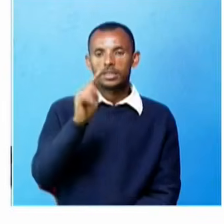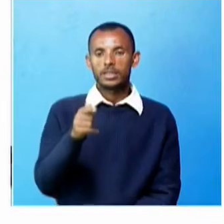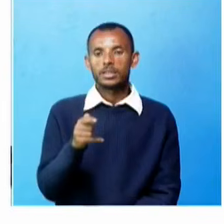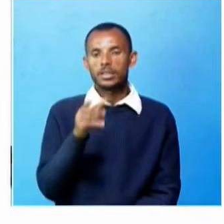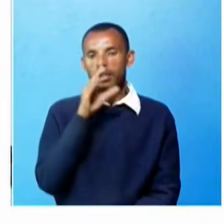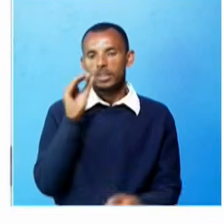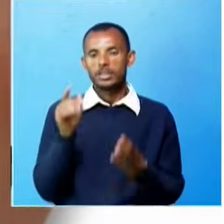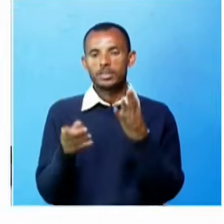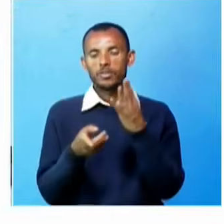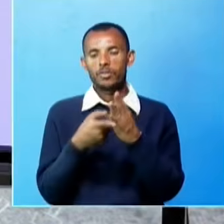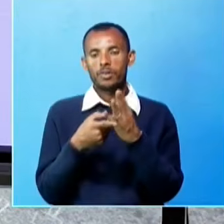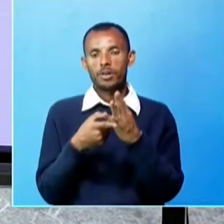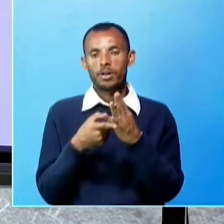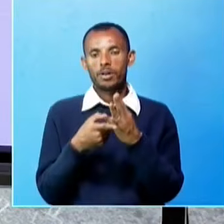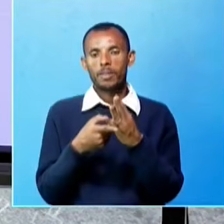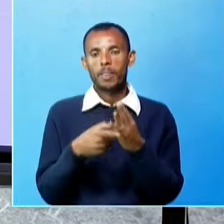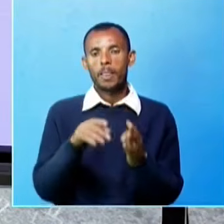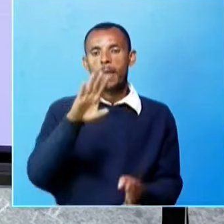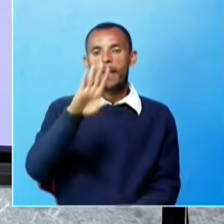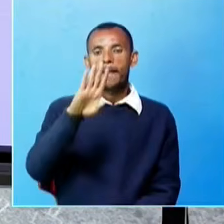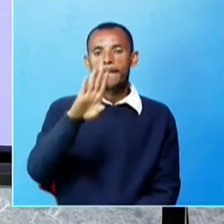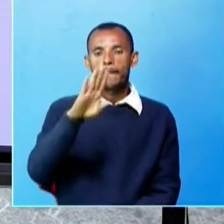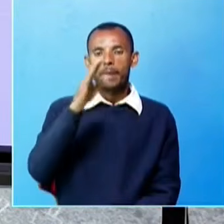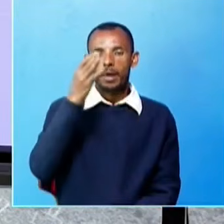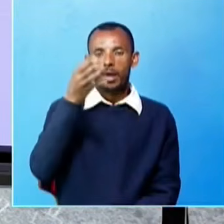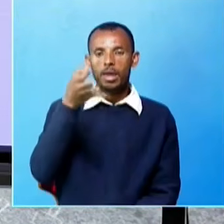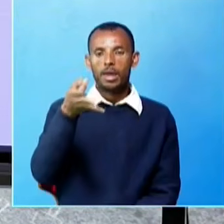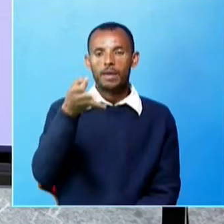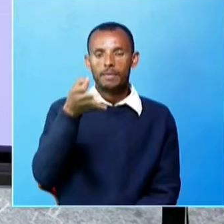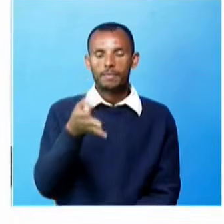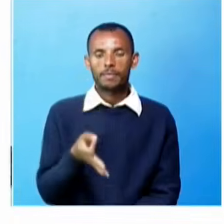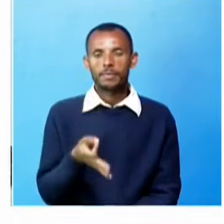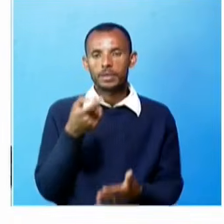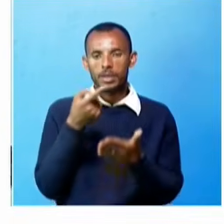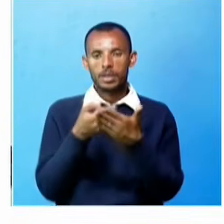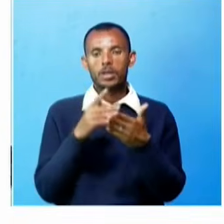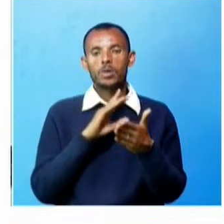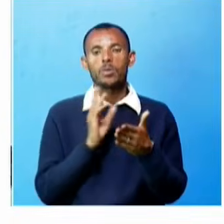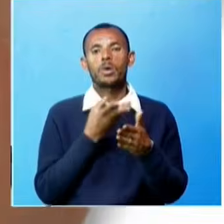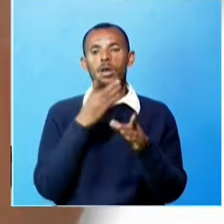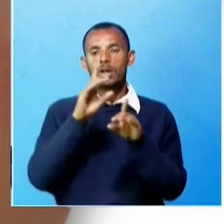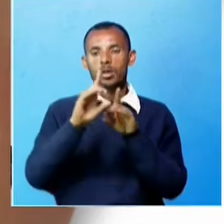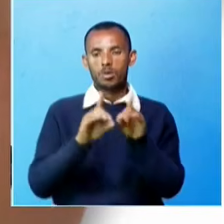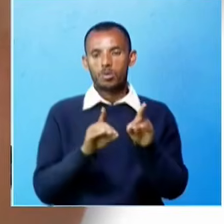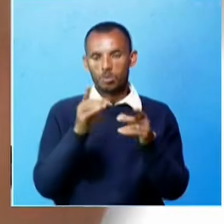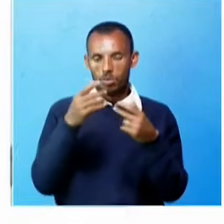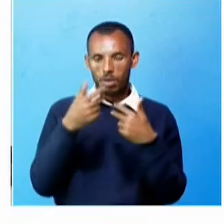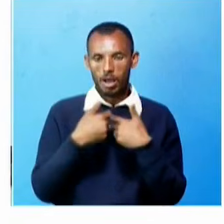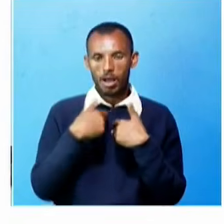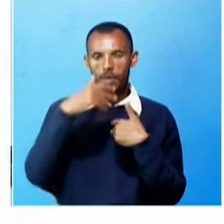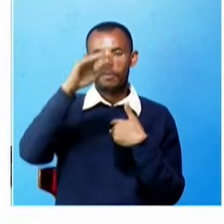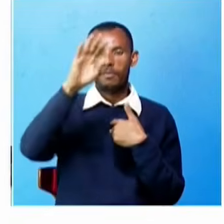And the fourth one is BF. Okay, here we do have four